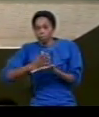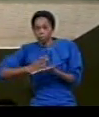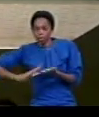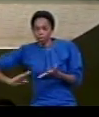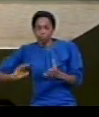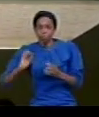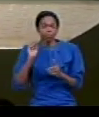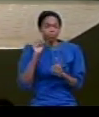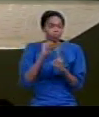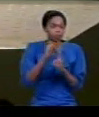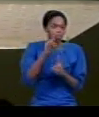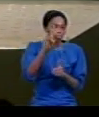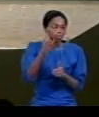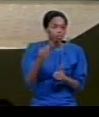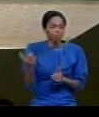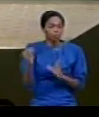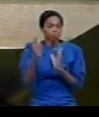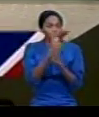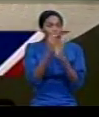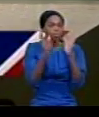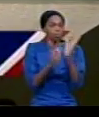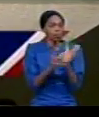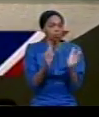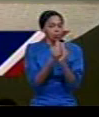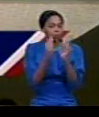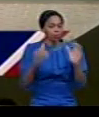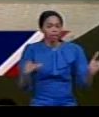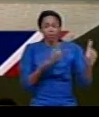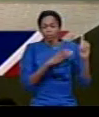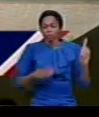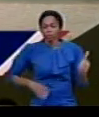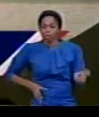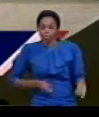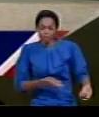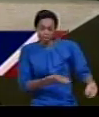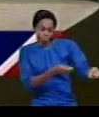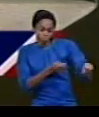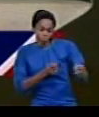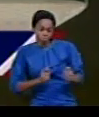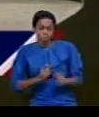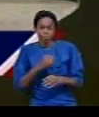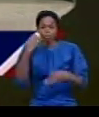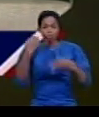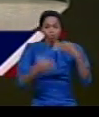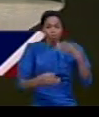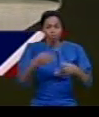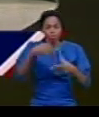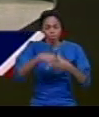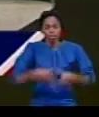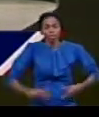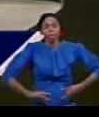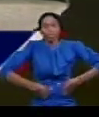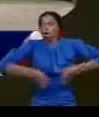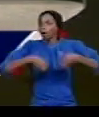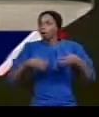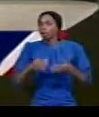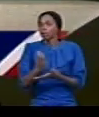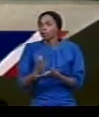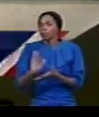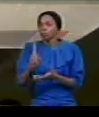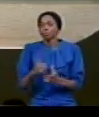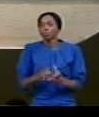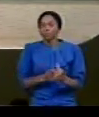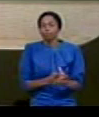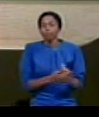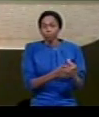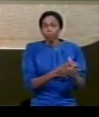the law without Christ attracts judgment in fury. Somebody running